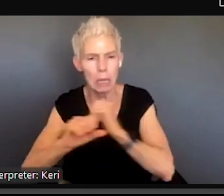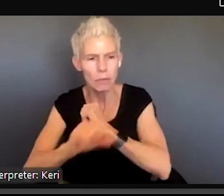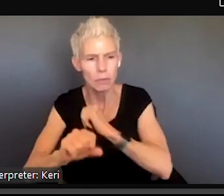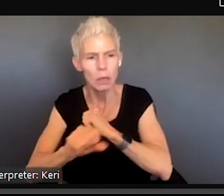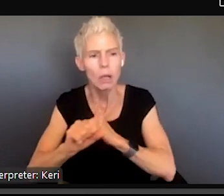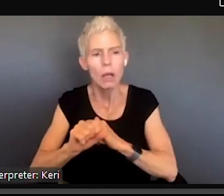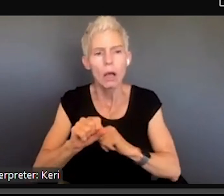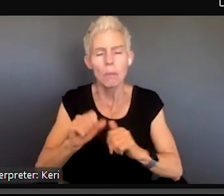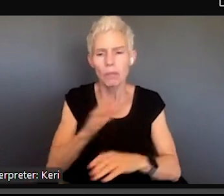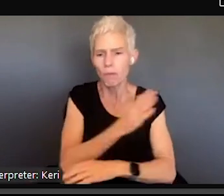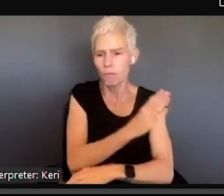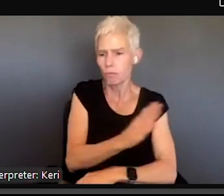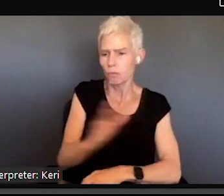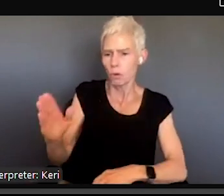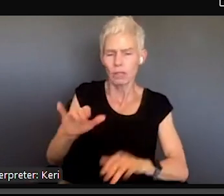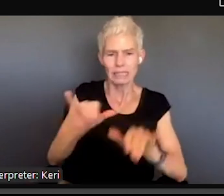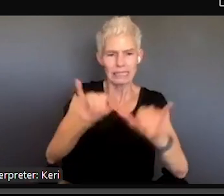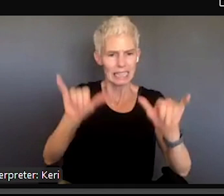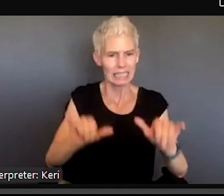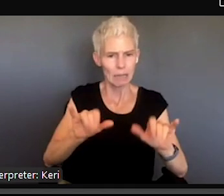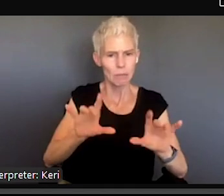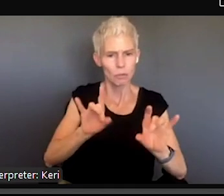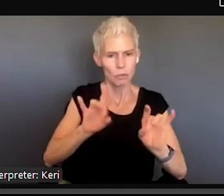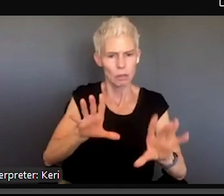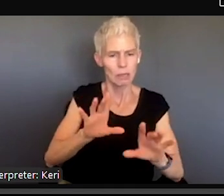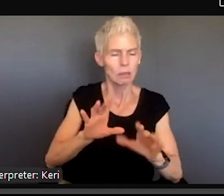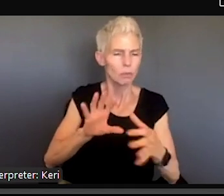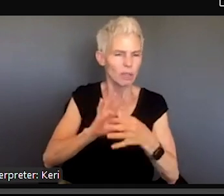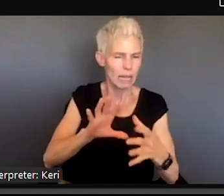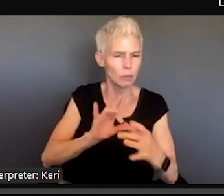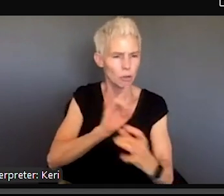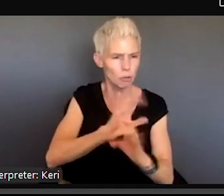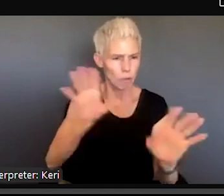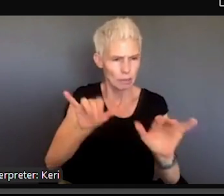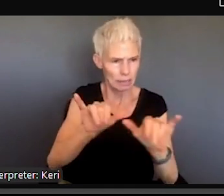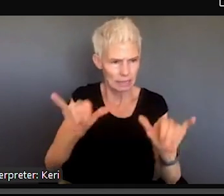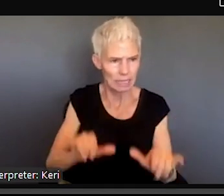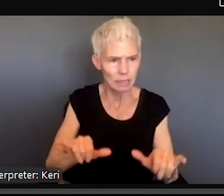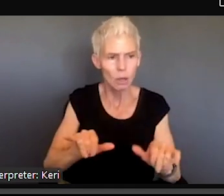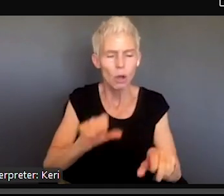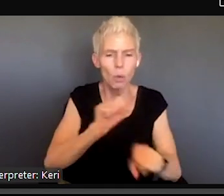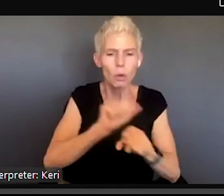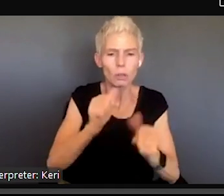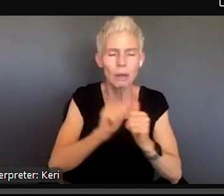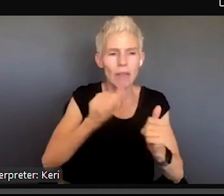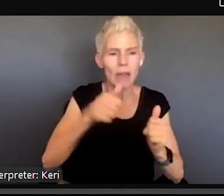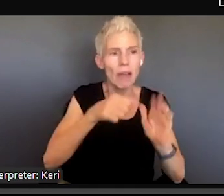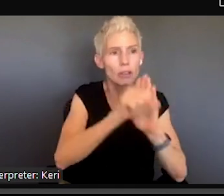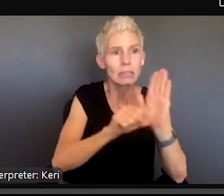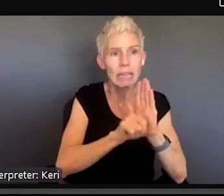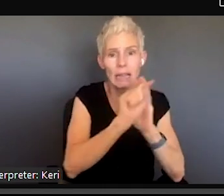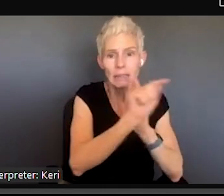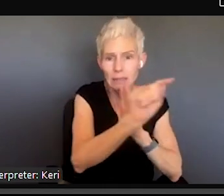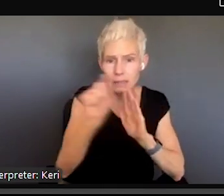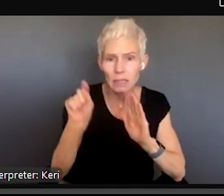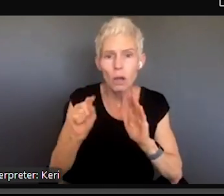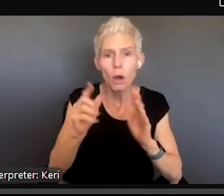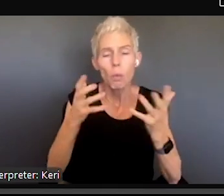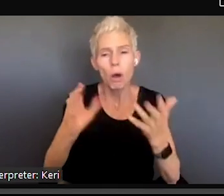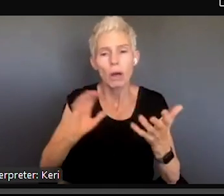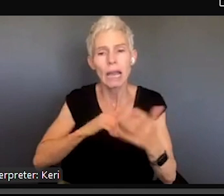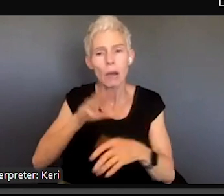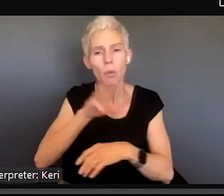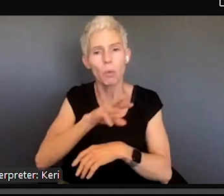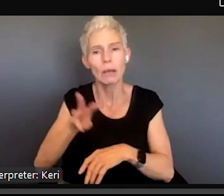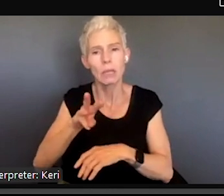crisis system, we've learned a lot from other states. And we actually worked with a marketing company to have our website be a